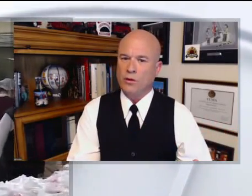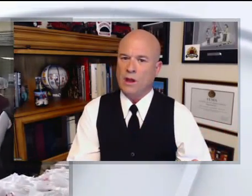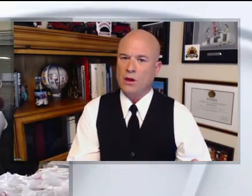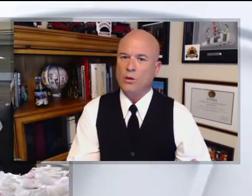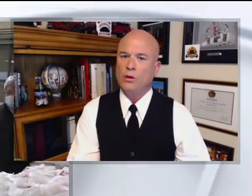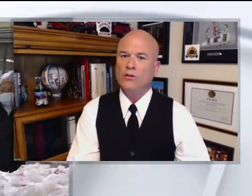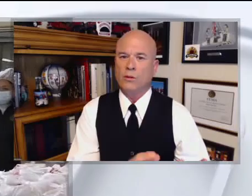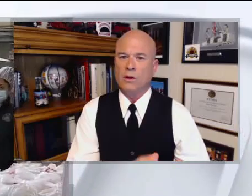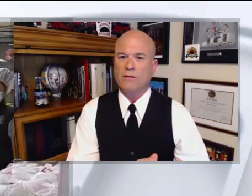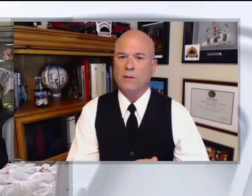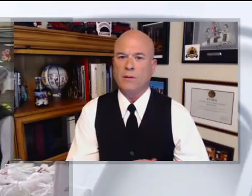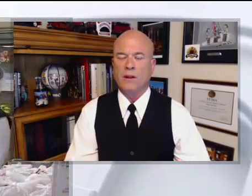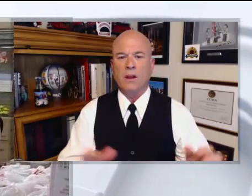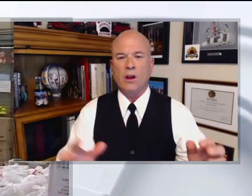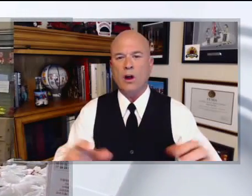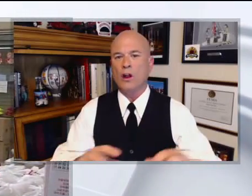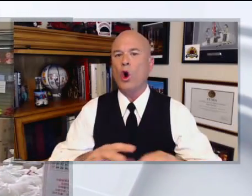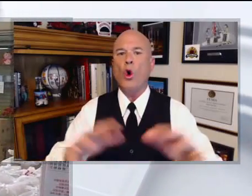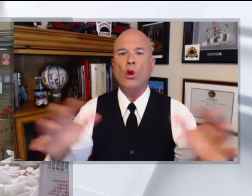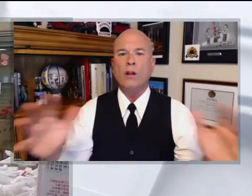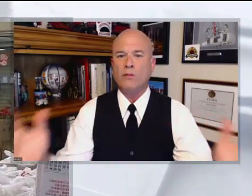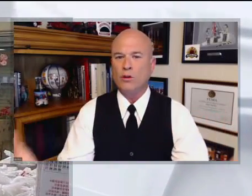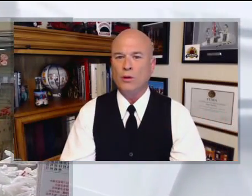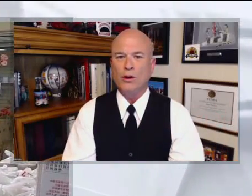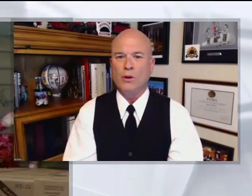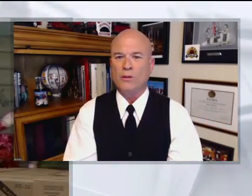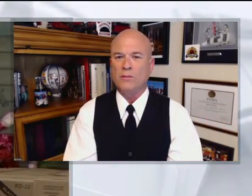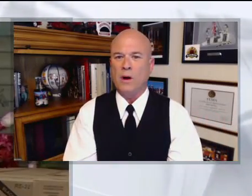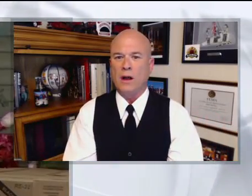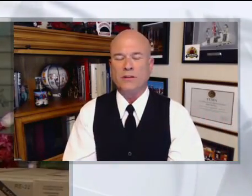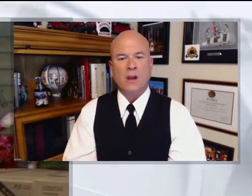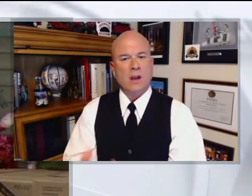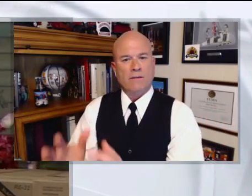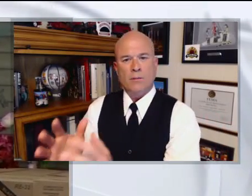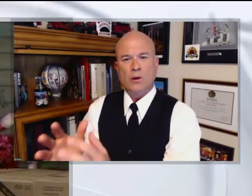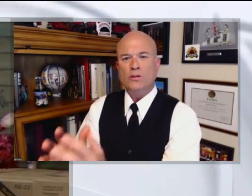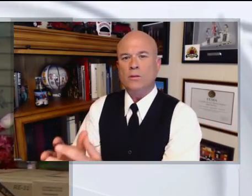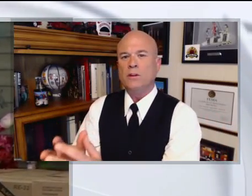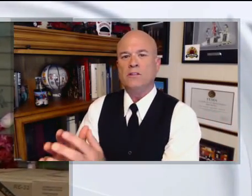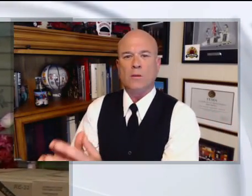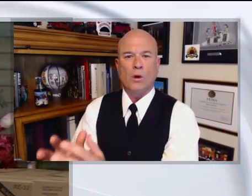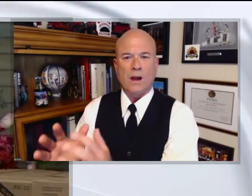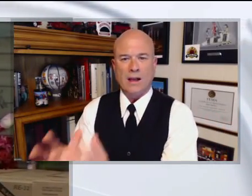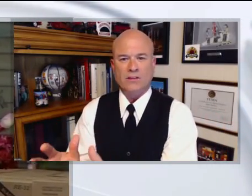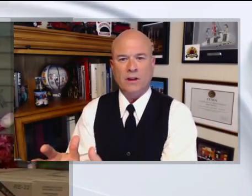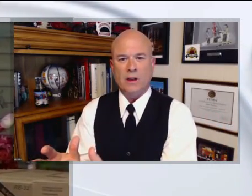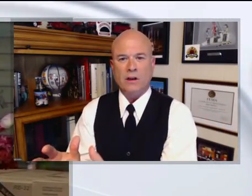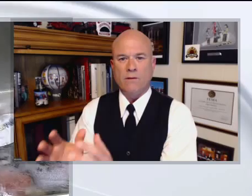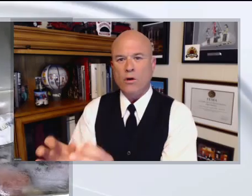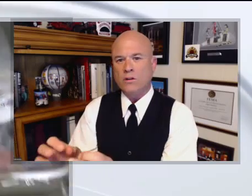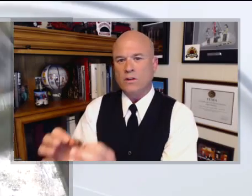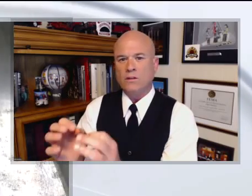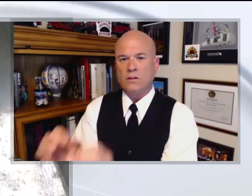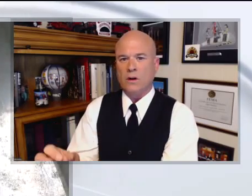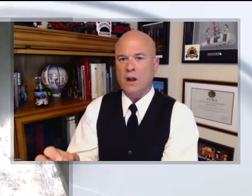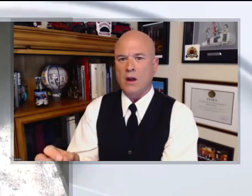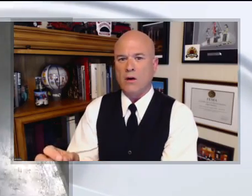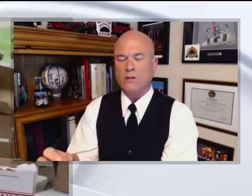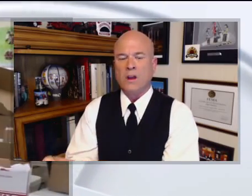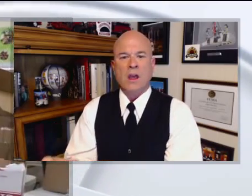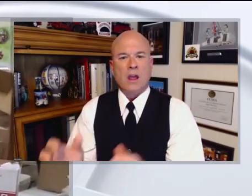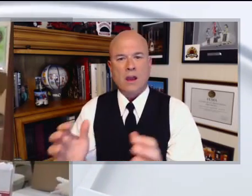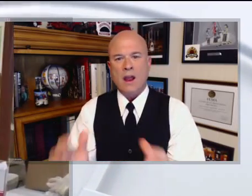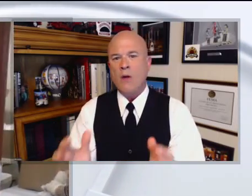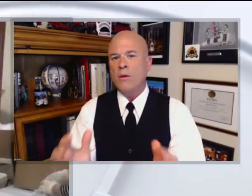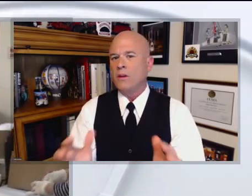Craig Fugate, who used to run FEMA, and they call it whole of community response. FEMA used to be somewhat isolated, focused in certain